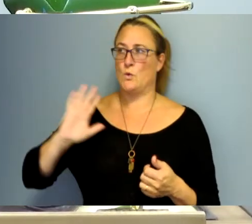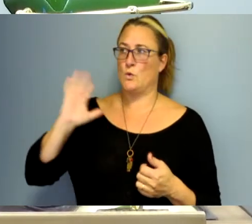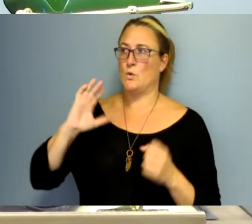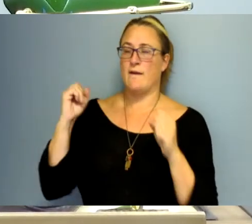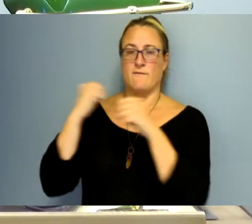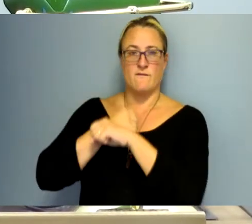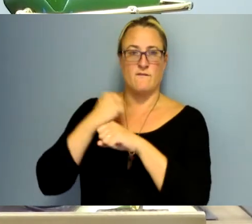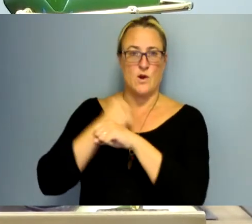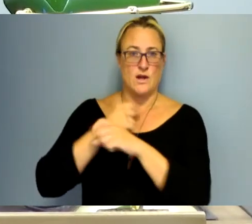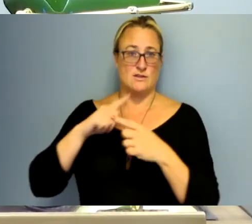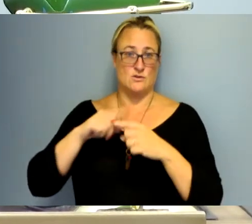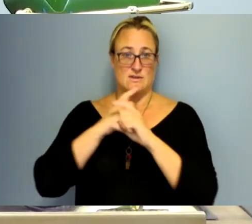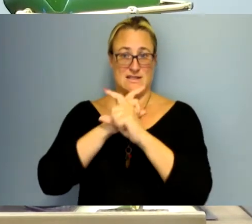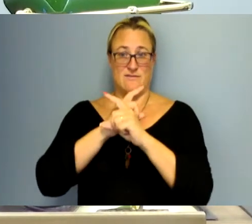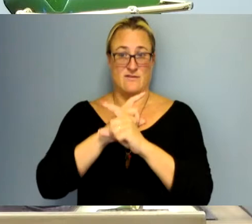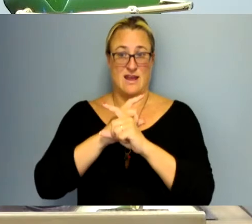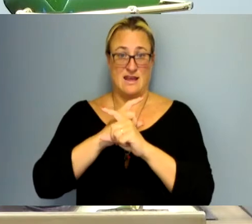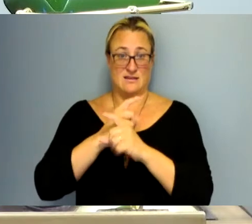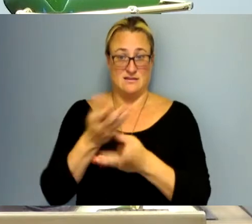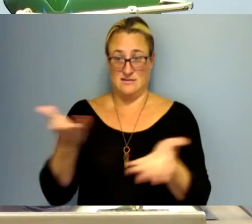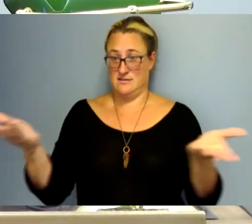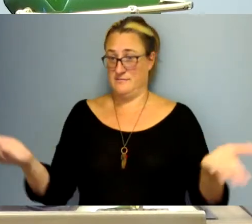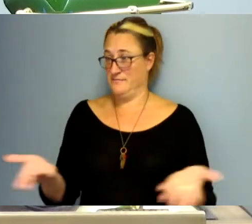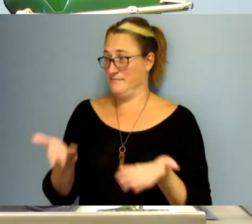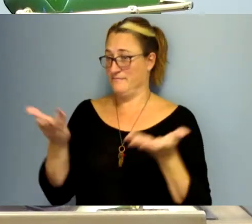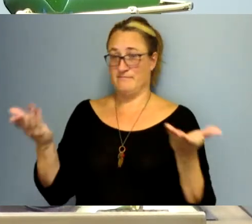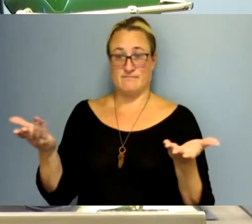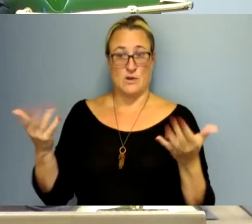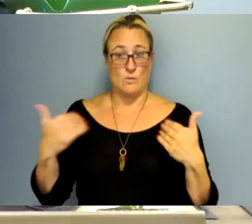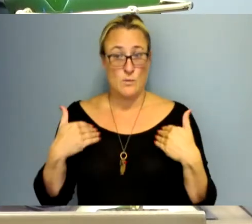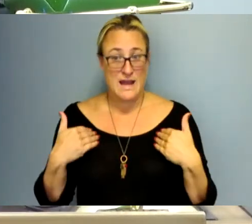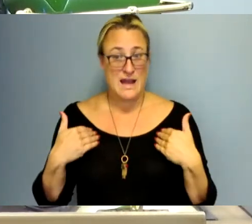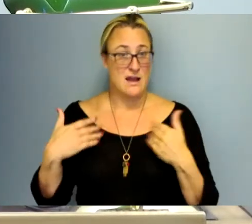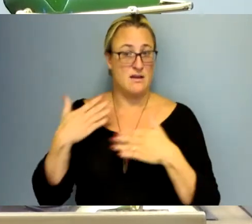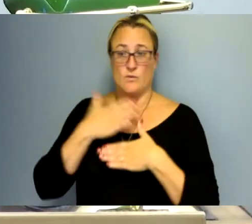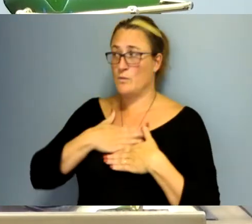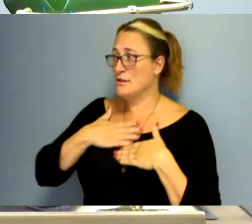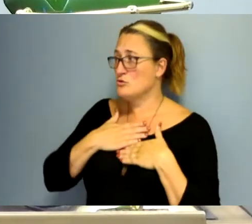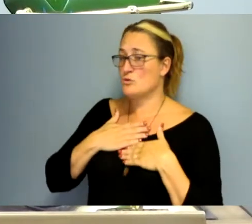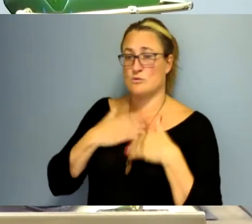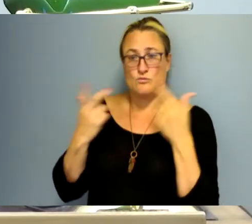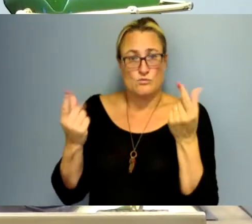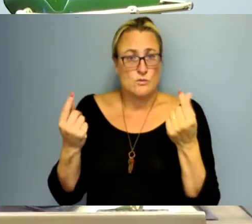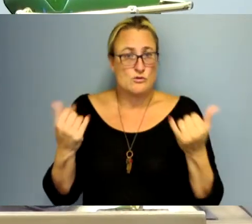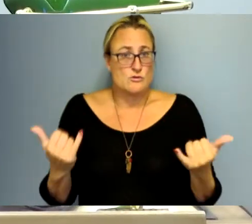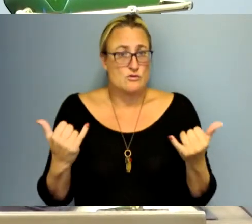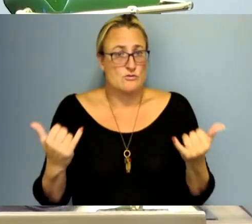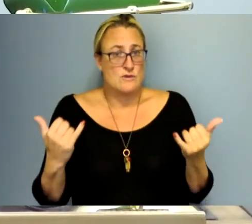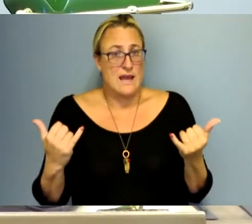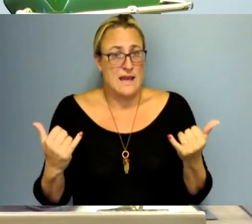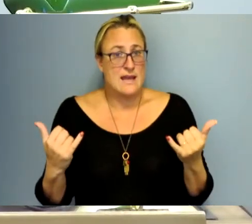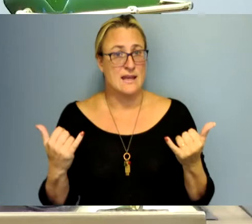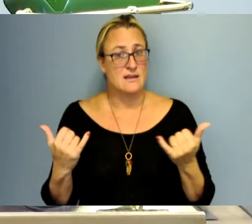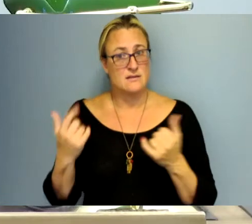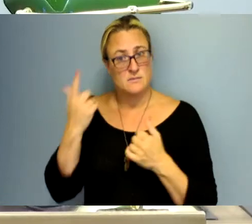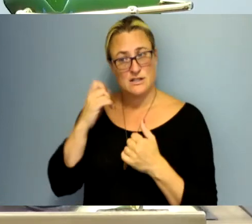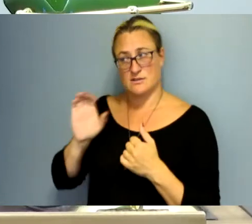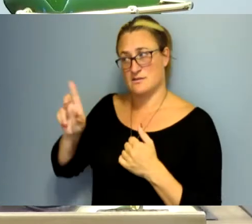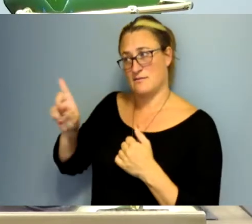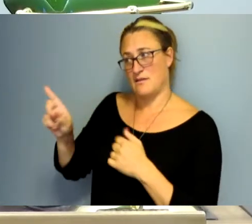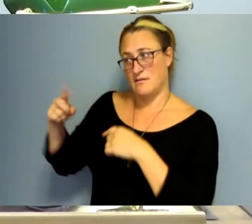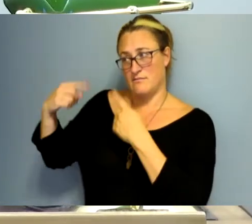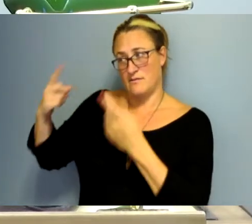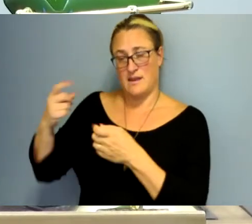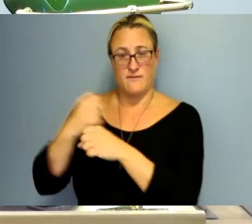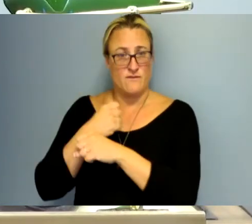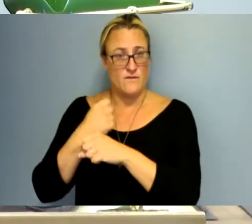defend what we have and what we enjoy, what we're doing here today. This is certainly an